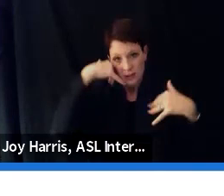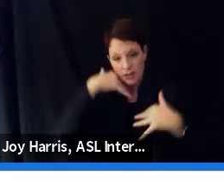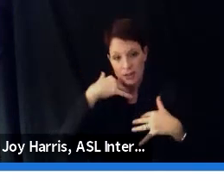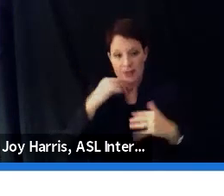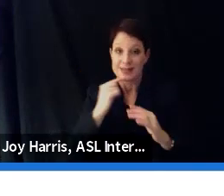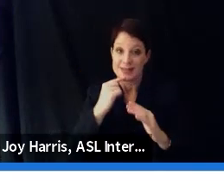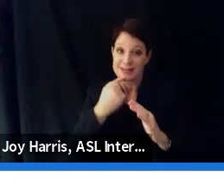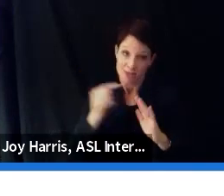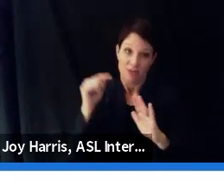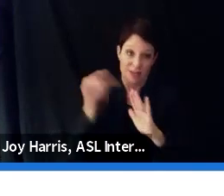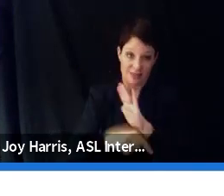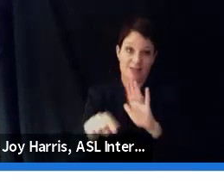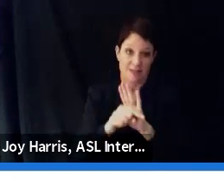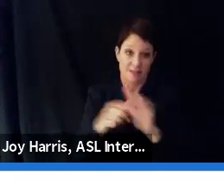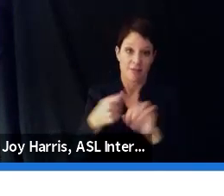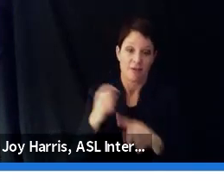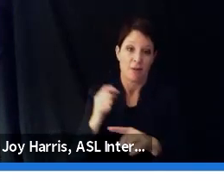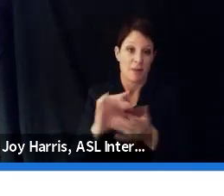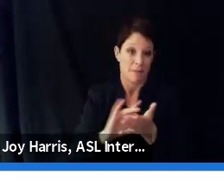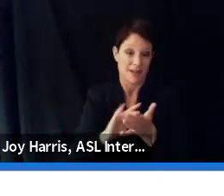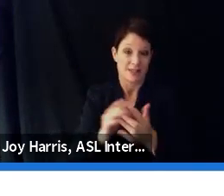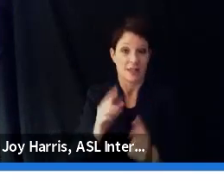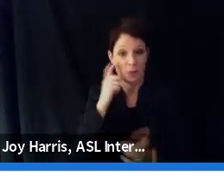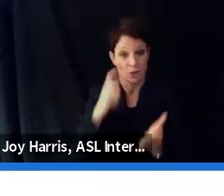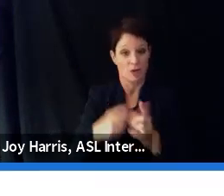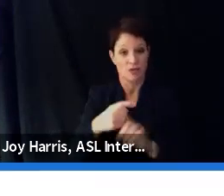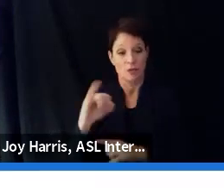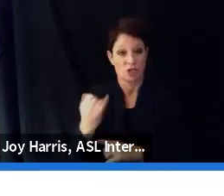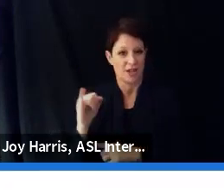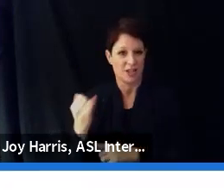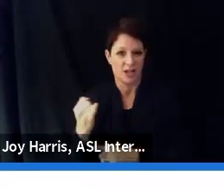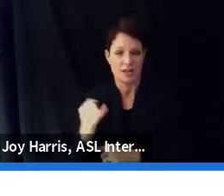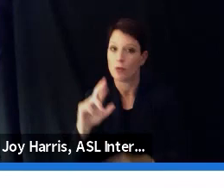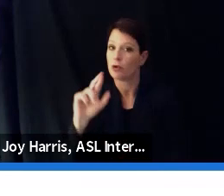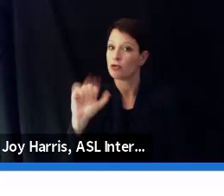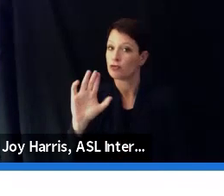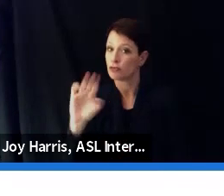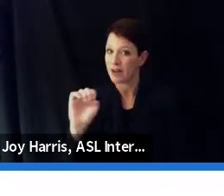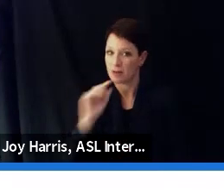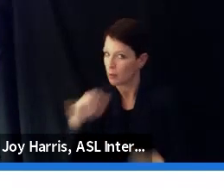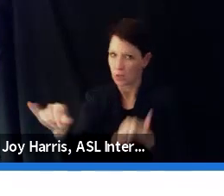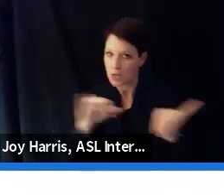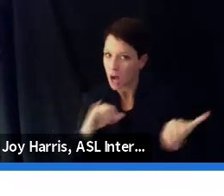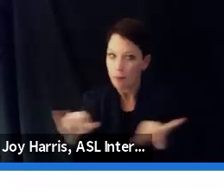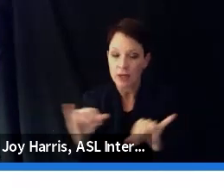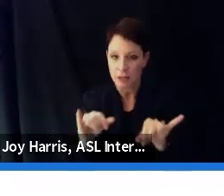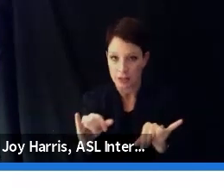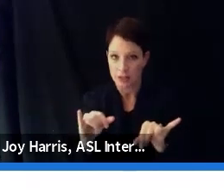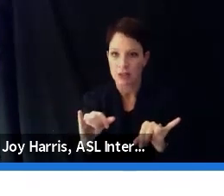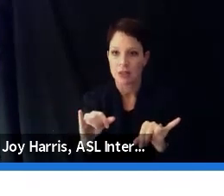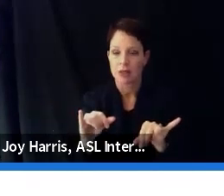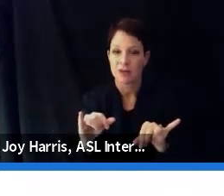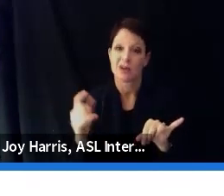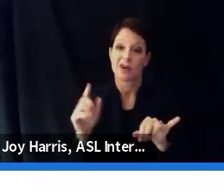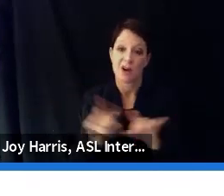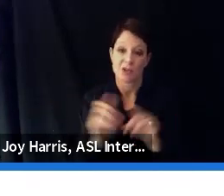those that we saw initially with the J&J vaccine, which were very, very rare. were even more rare,